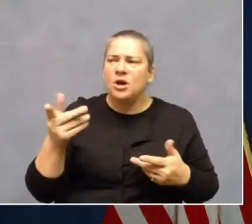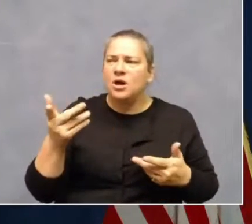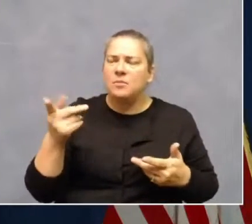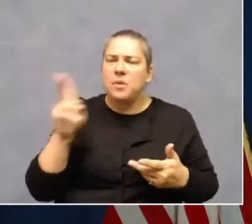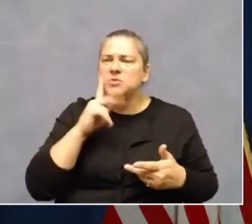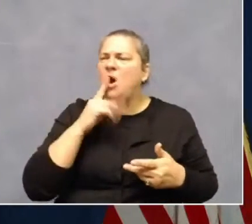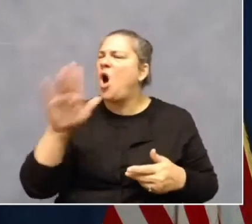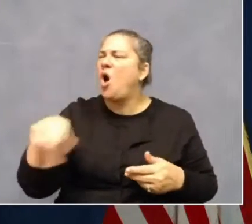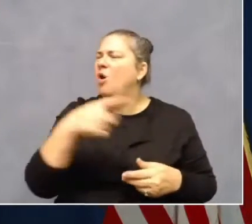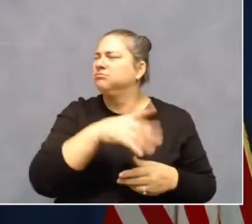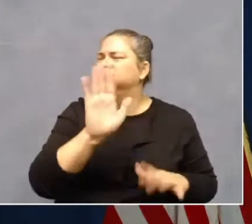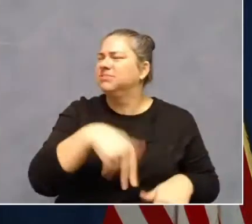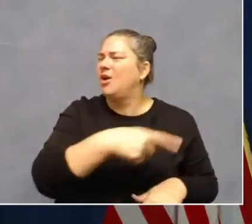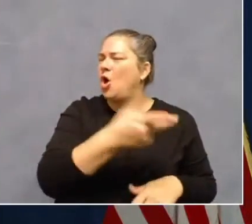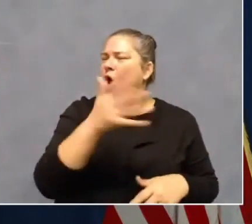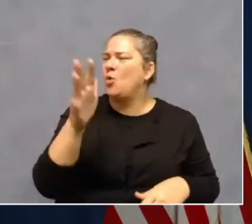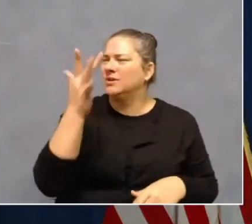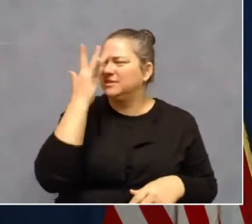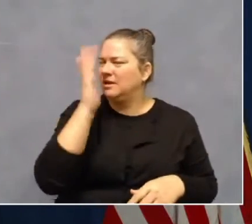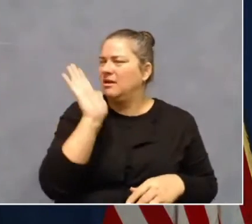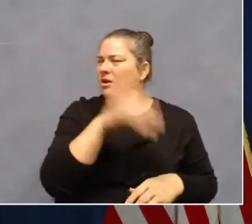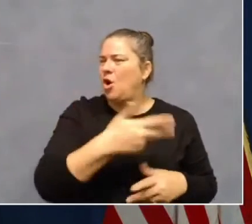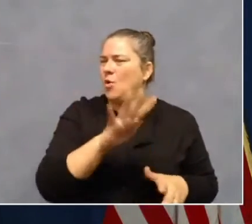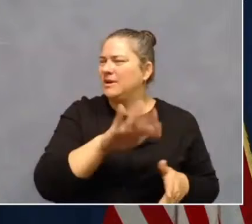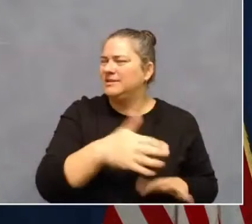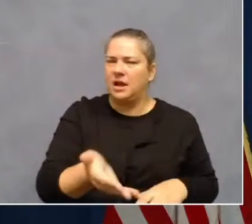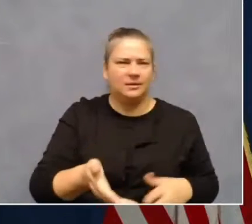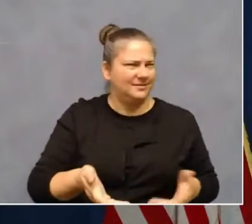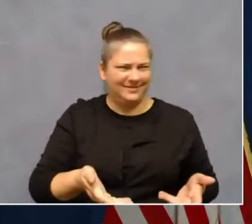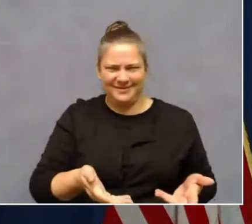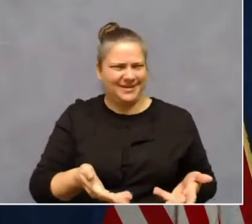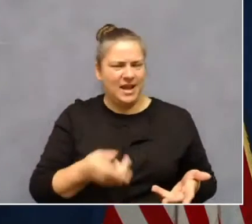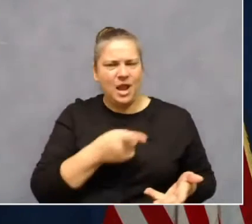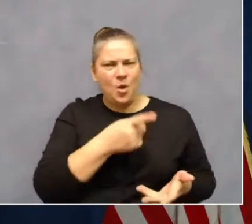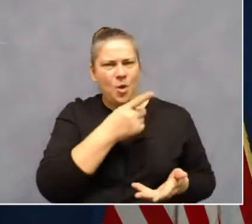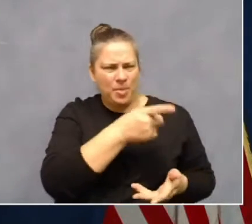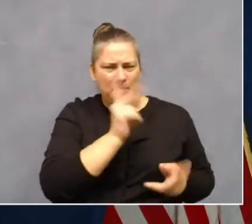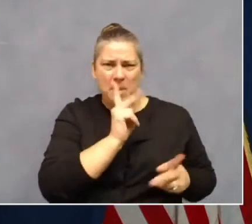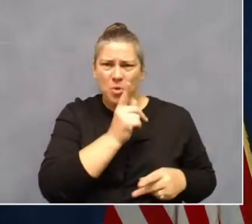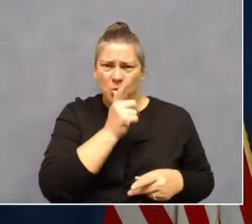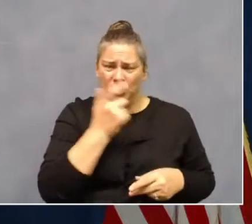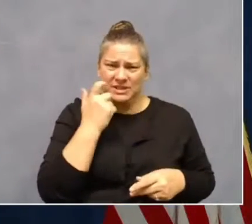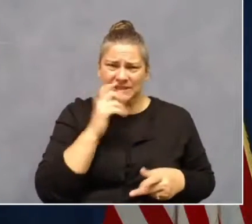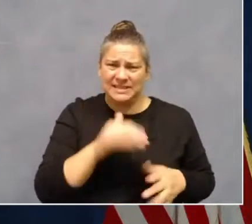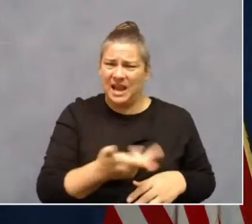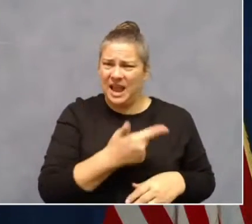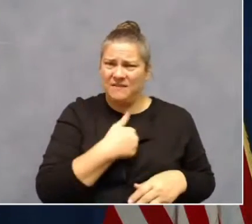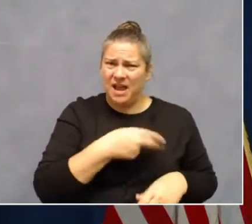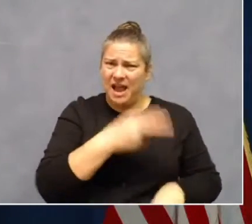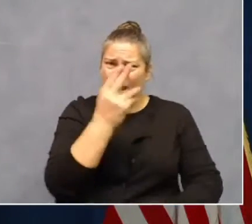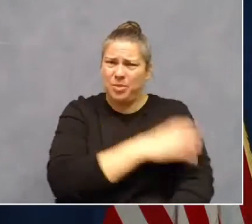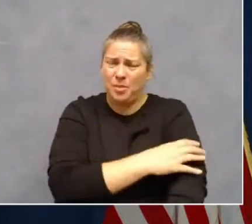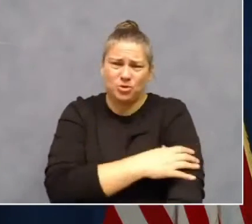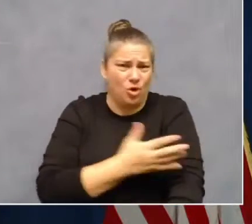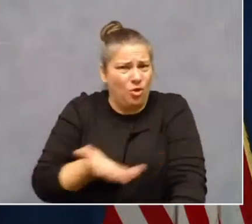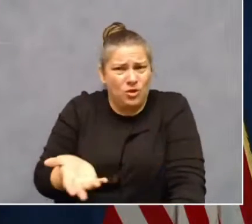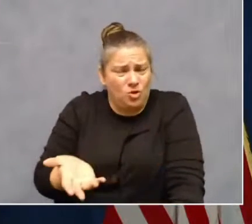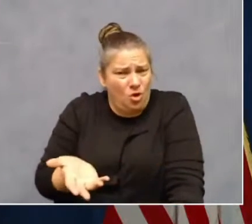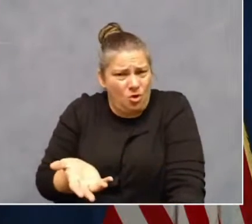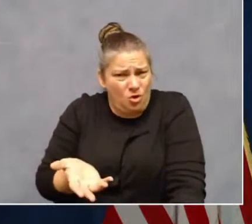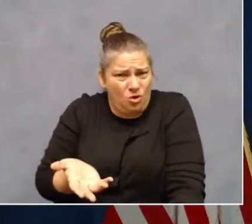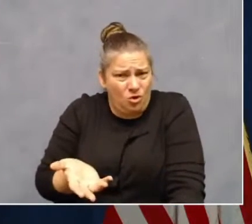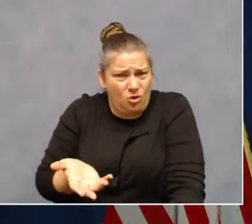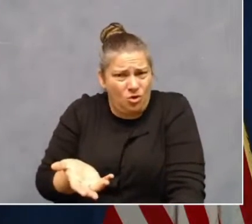this is trying to say The Walking Dead. They're people with diabetes or hypertension. And when you look at Kentucky, so many of us